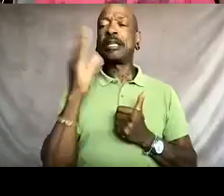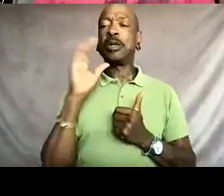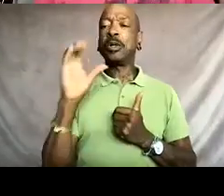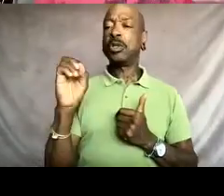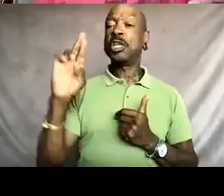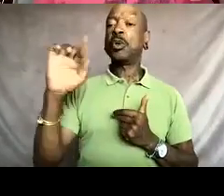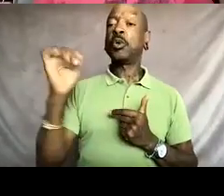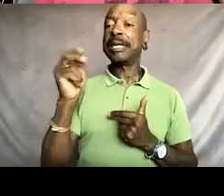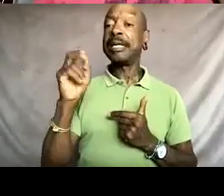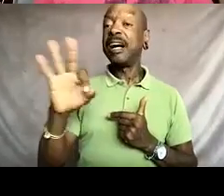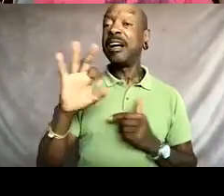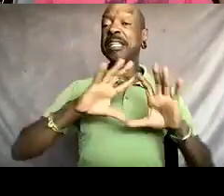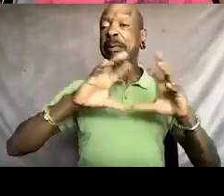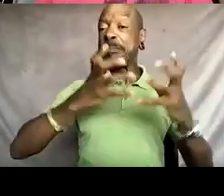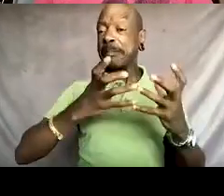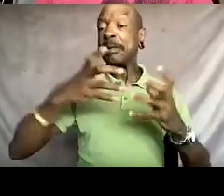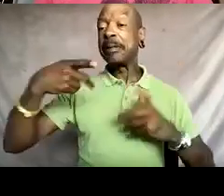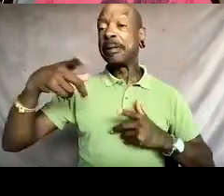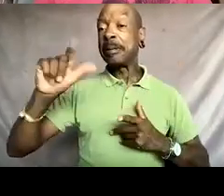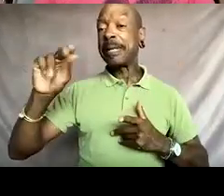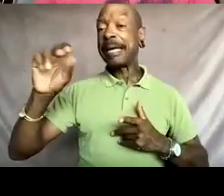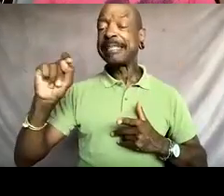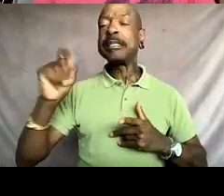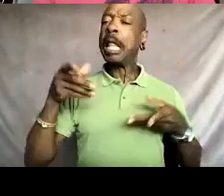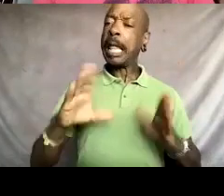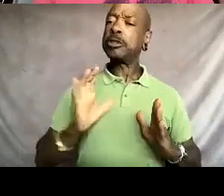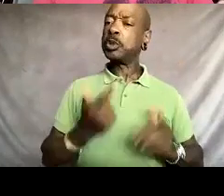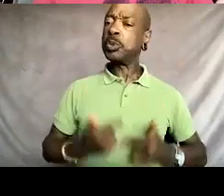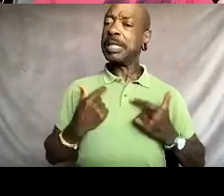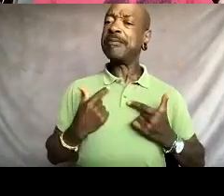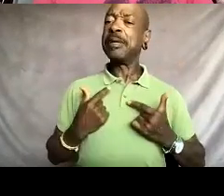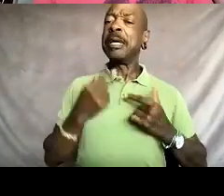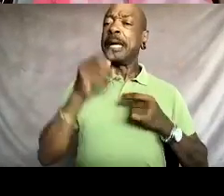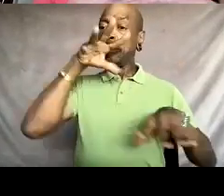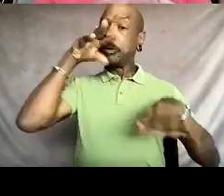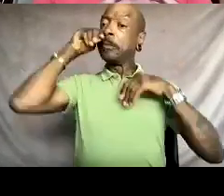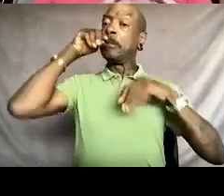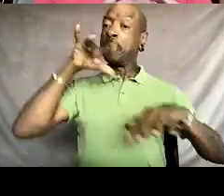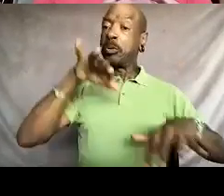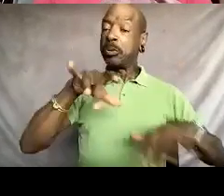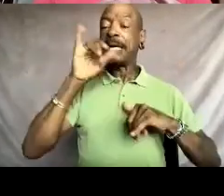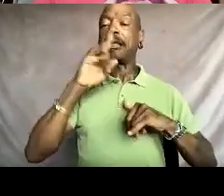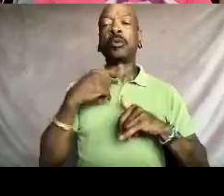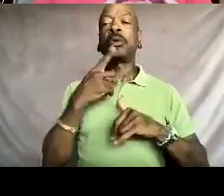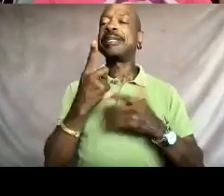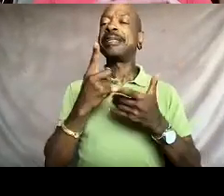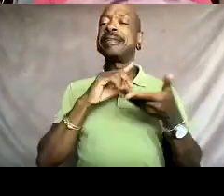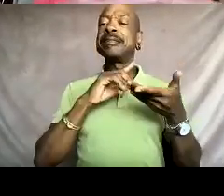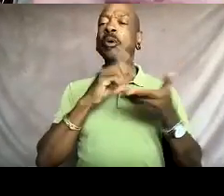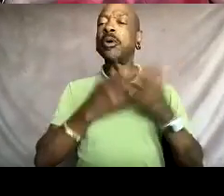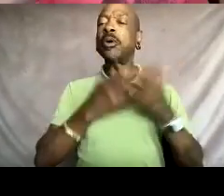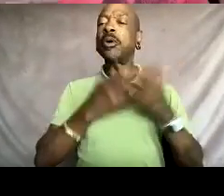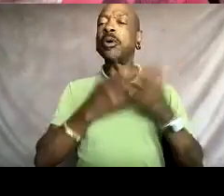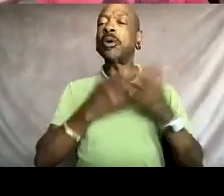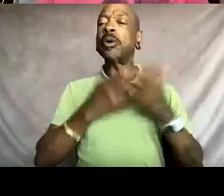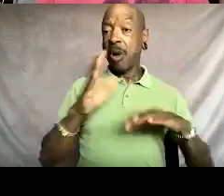planet. It's what allows us to live and breathe. And the organizations that we form to nurture ourselves and the land, those are